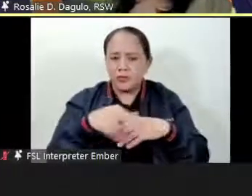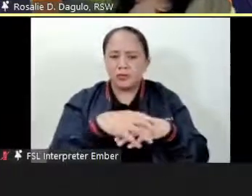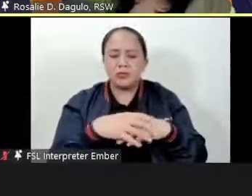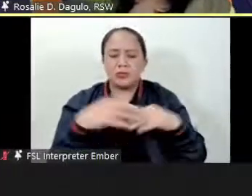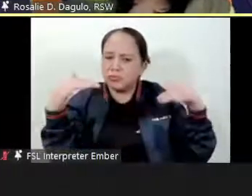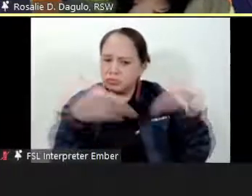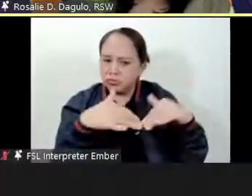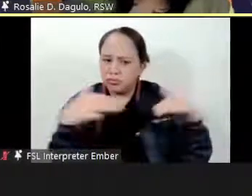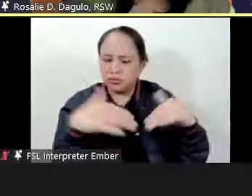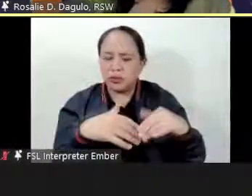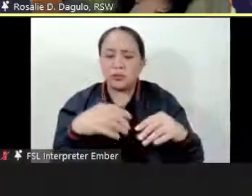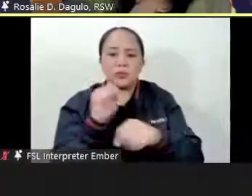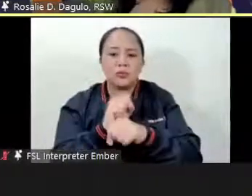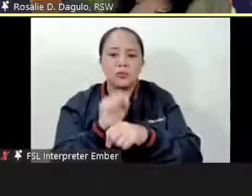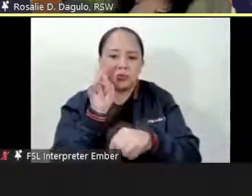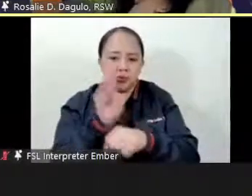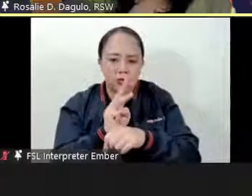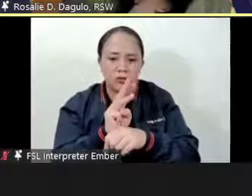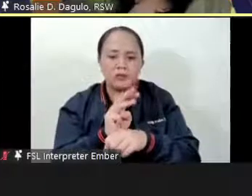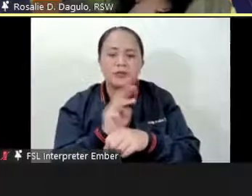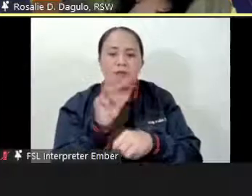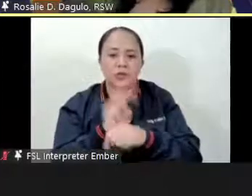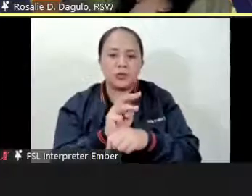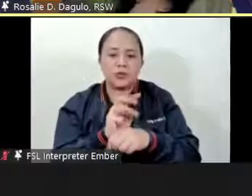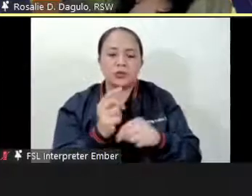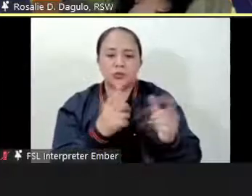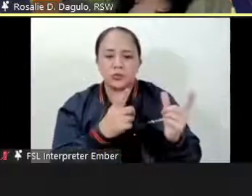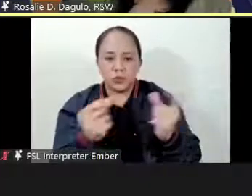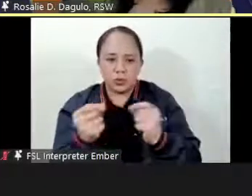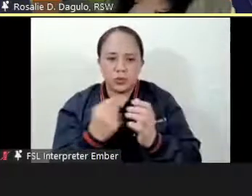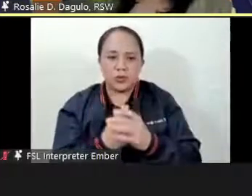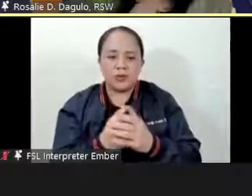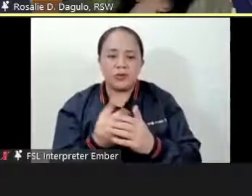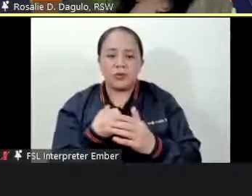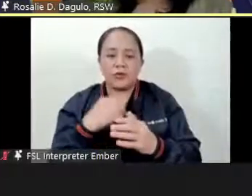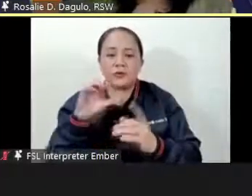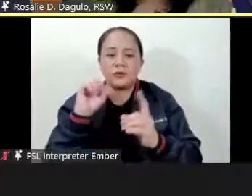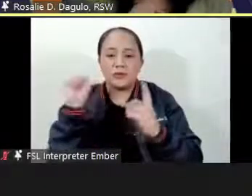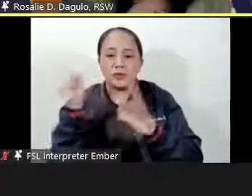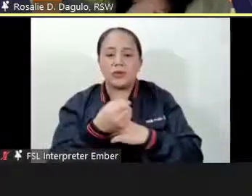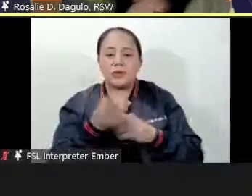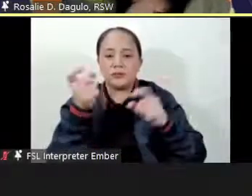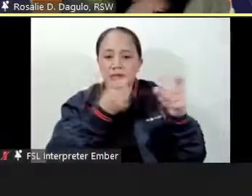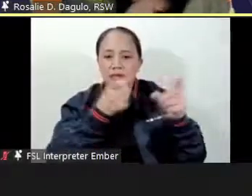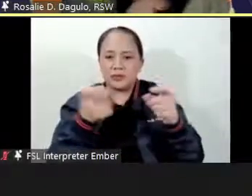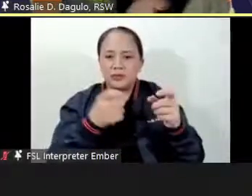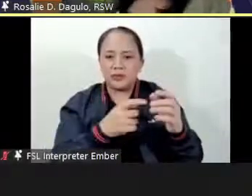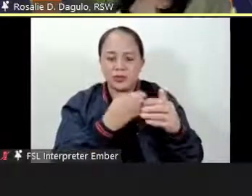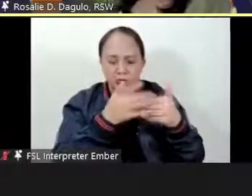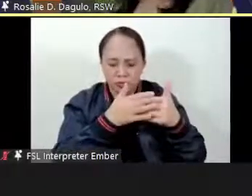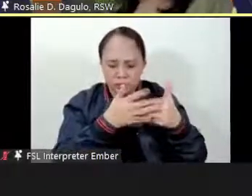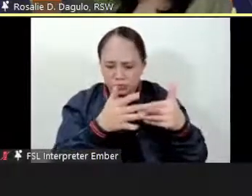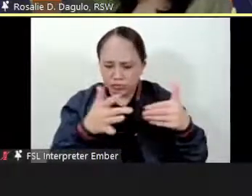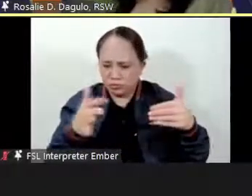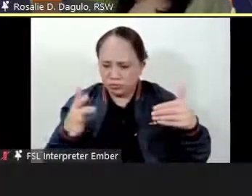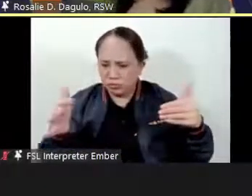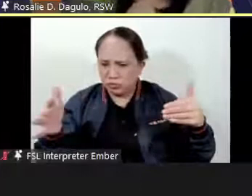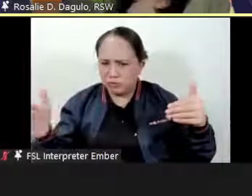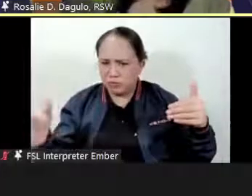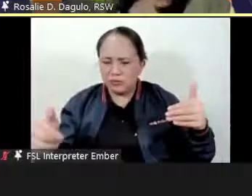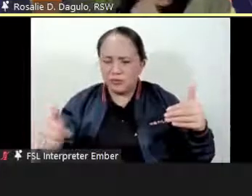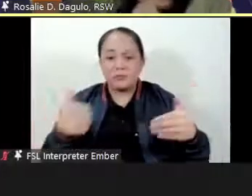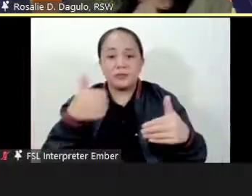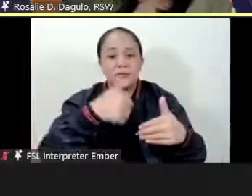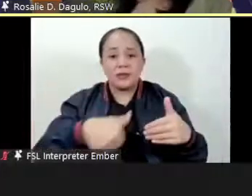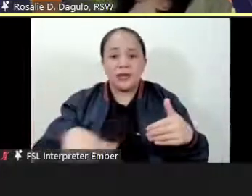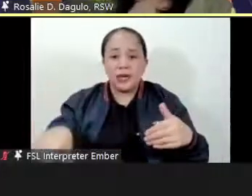the social workers do in case management throughout the process, anytime